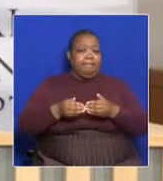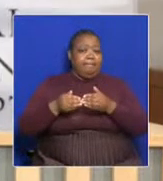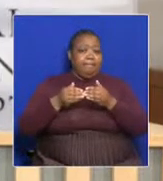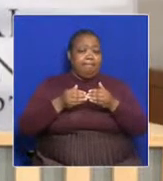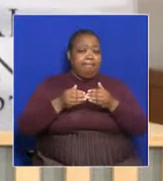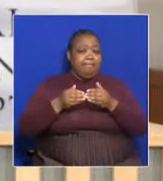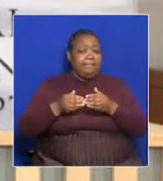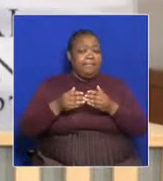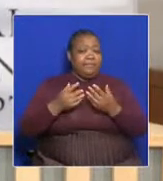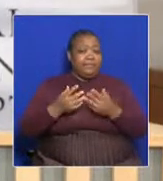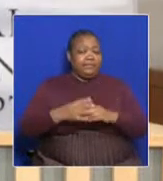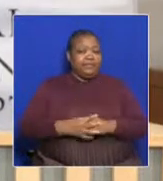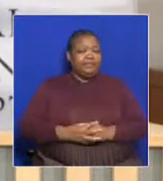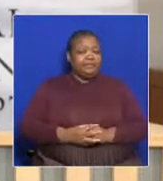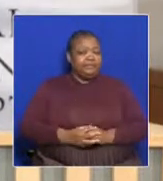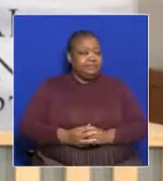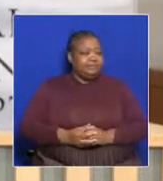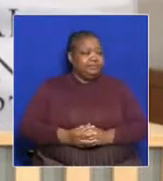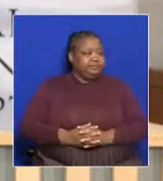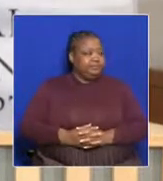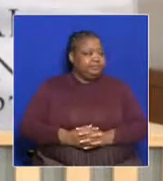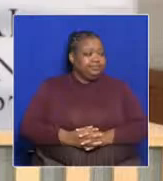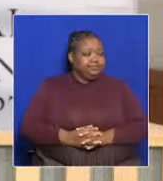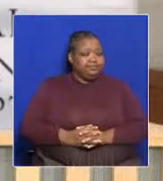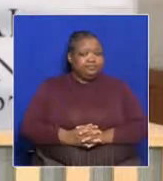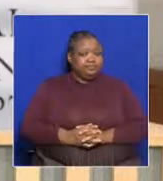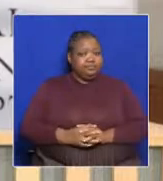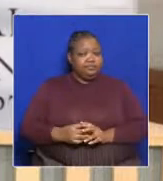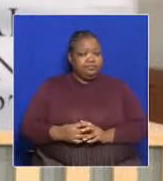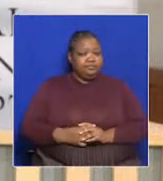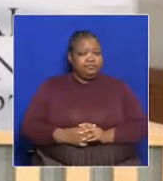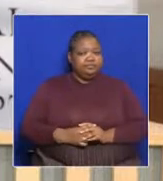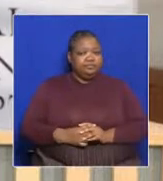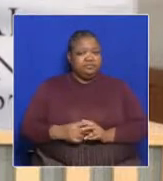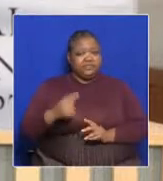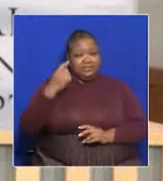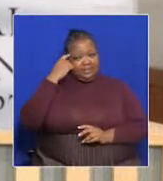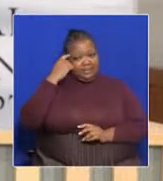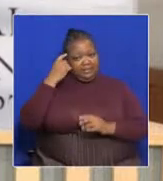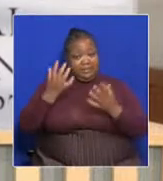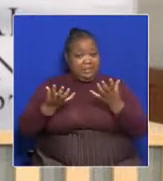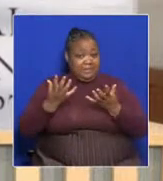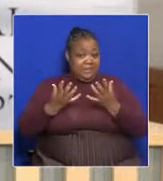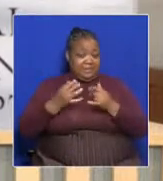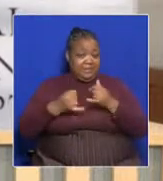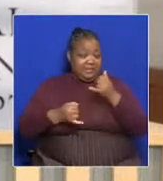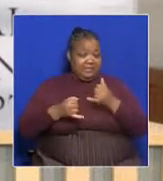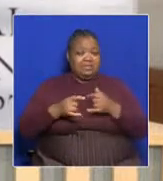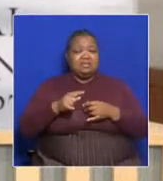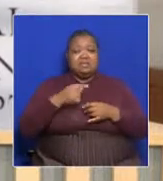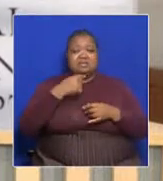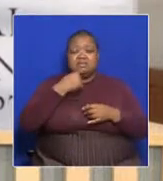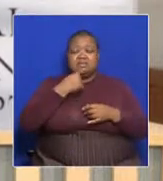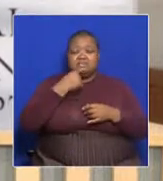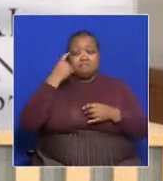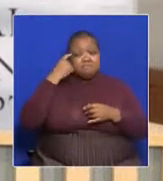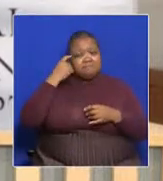may be dysfunctioning. It tells me that is wholly